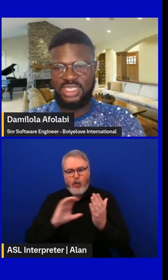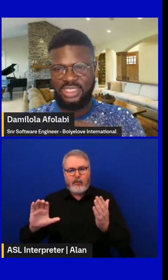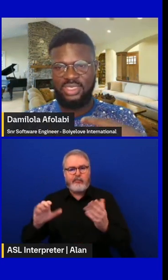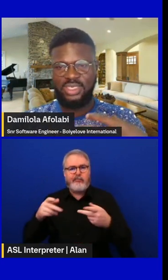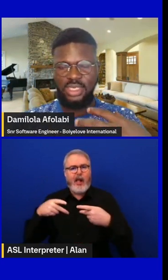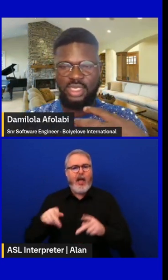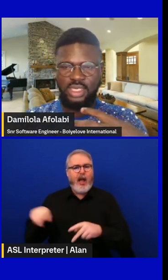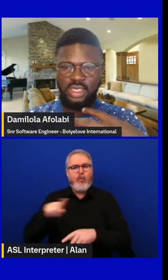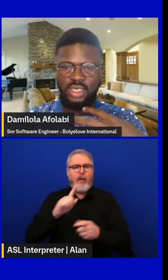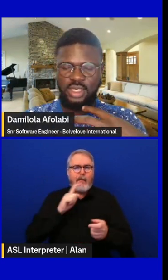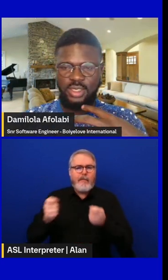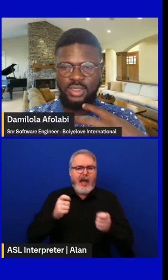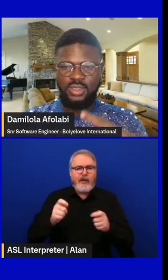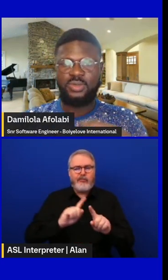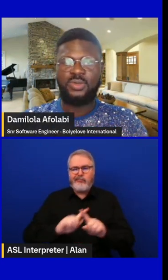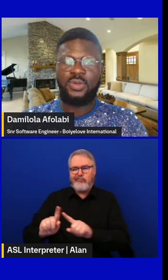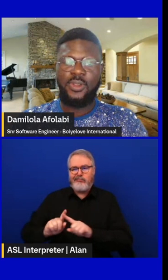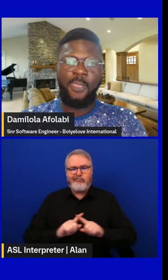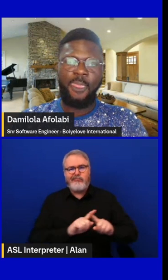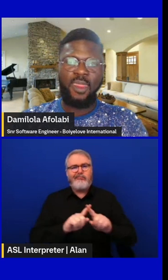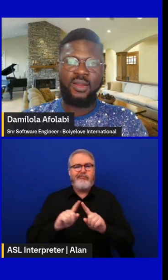of secrets